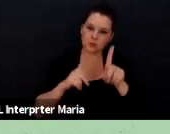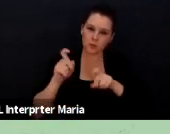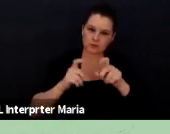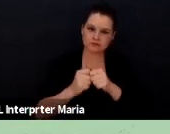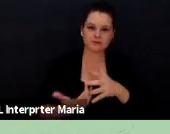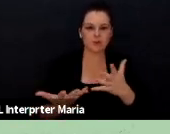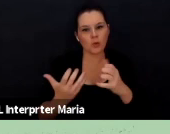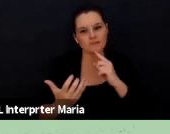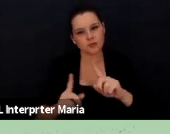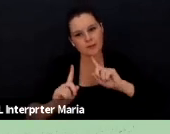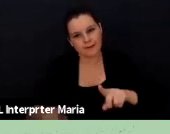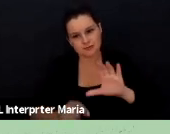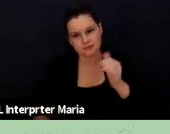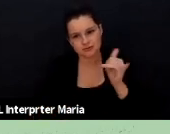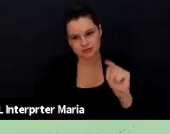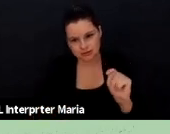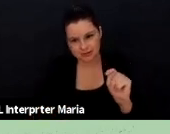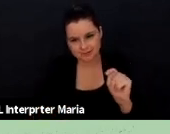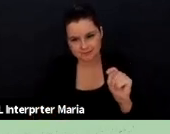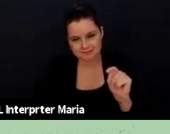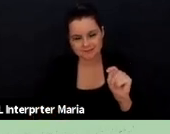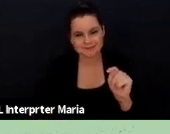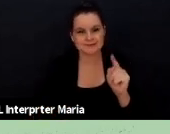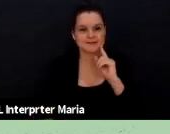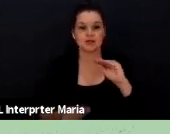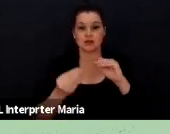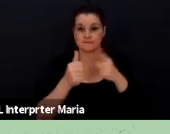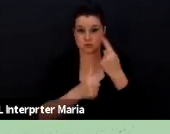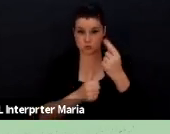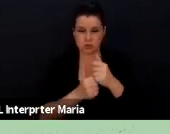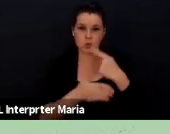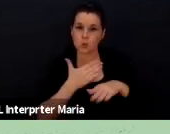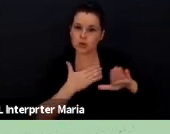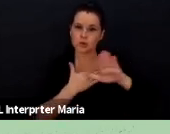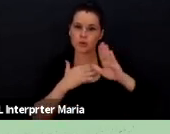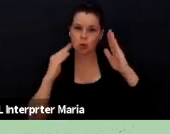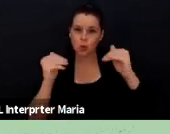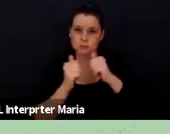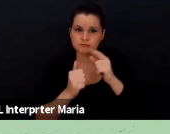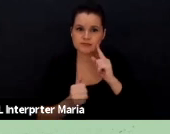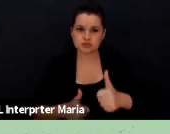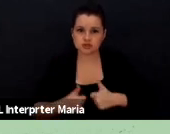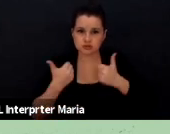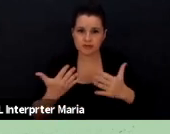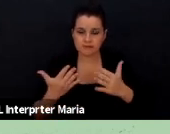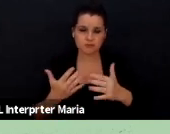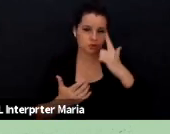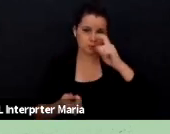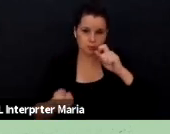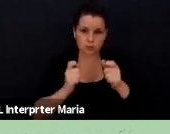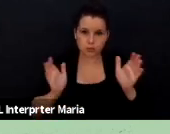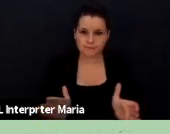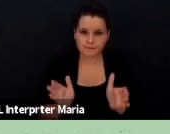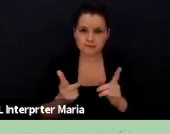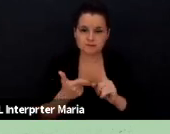for you guys to answer in the chat. Number 1 being, what are your hopes for the survivor movement? And number 2, what is